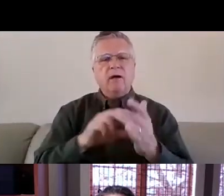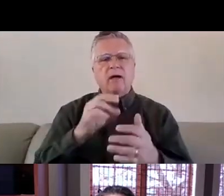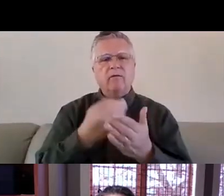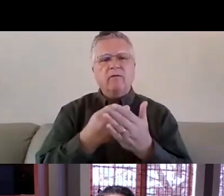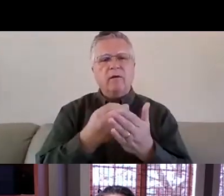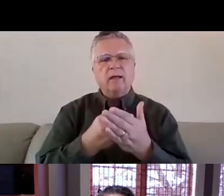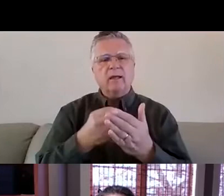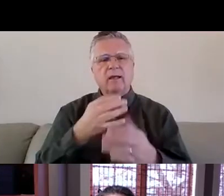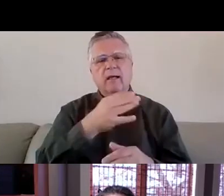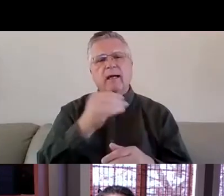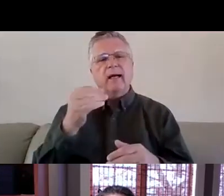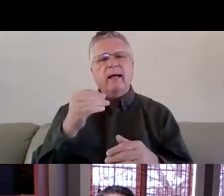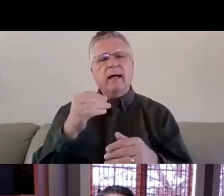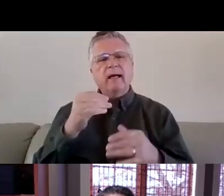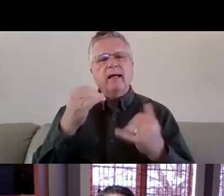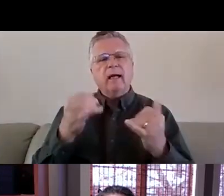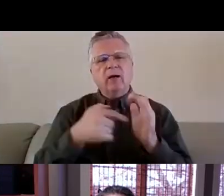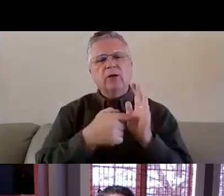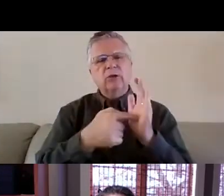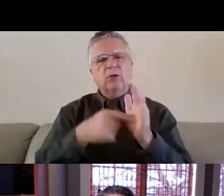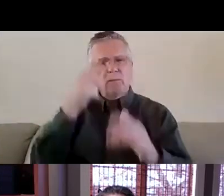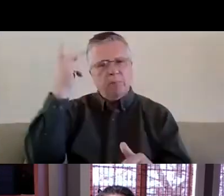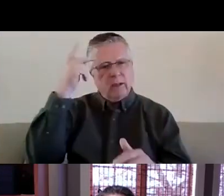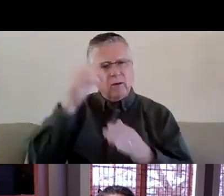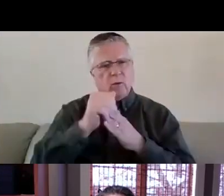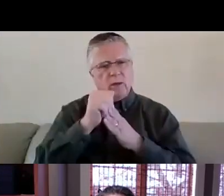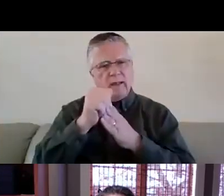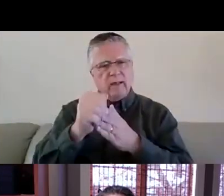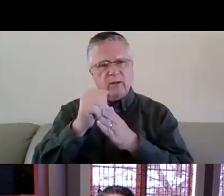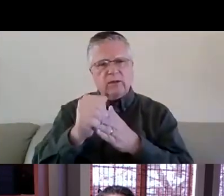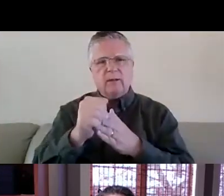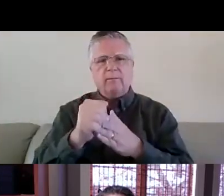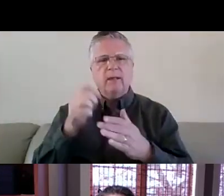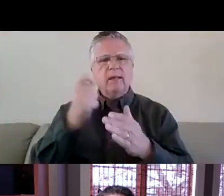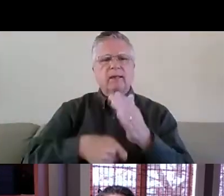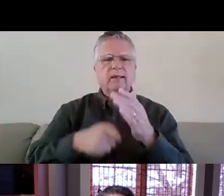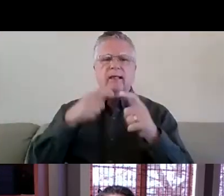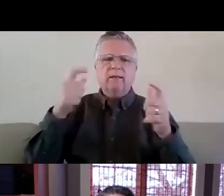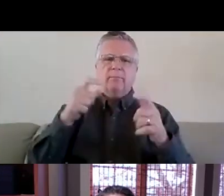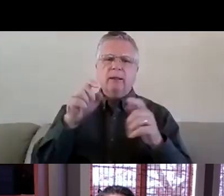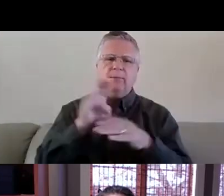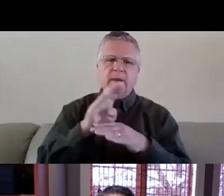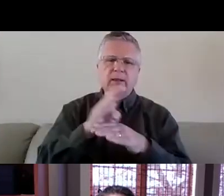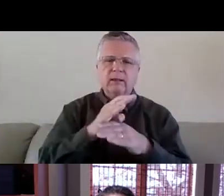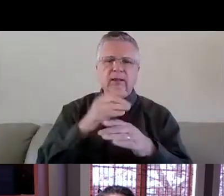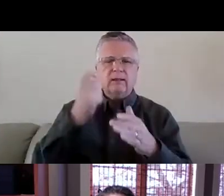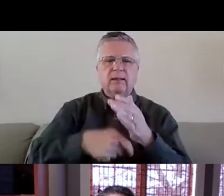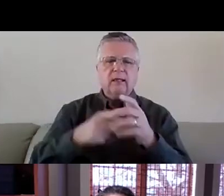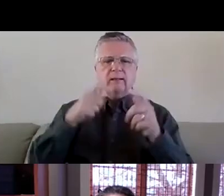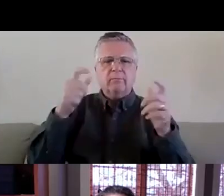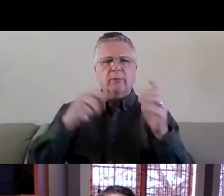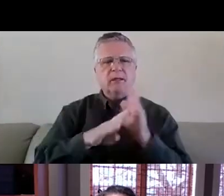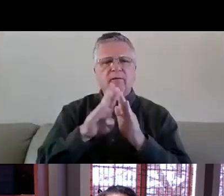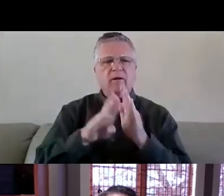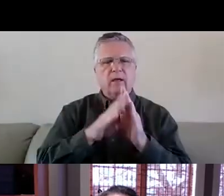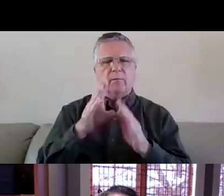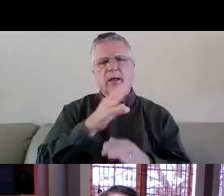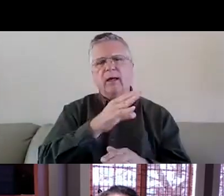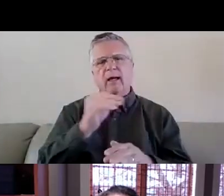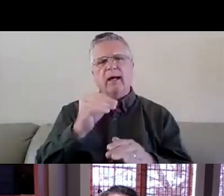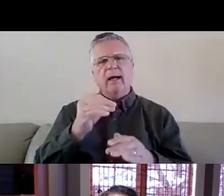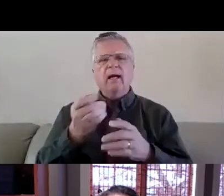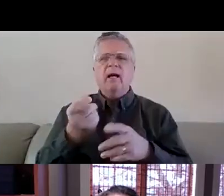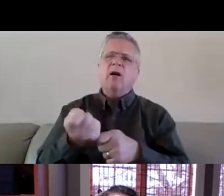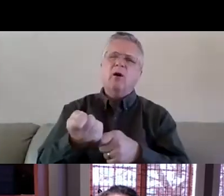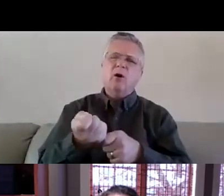year. So now is the time to show political leadership, tax big business, tax the big developers, and also urge the city to take